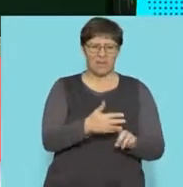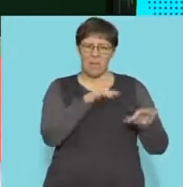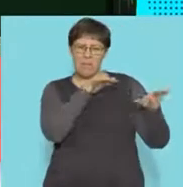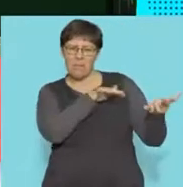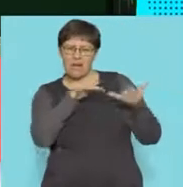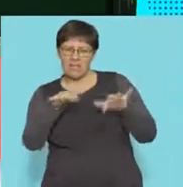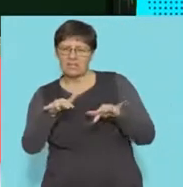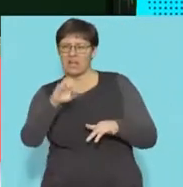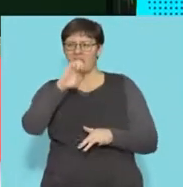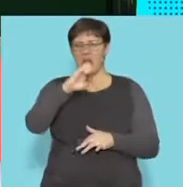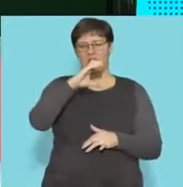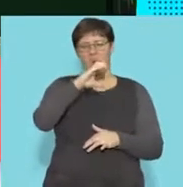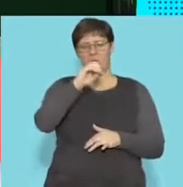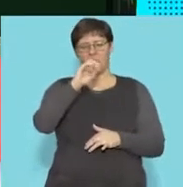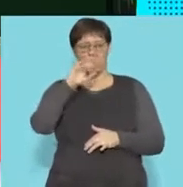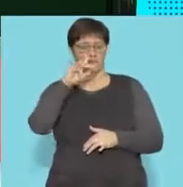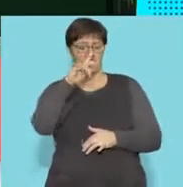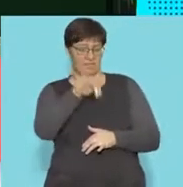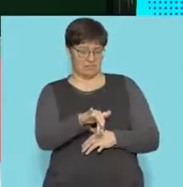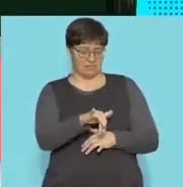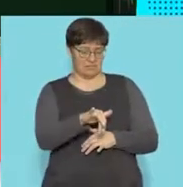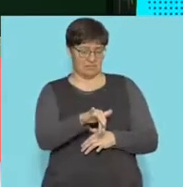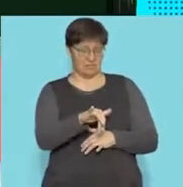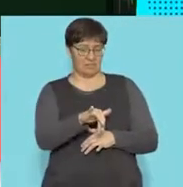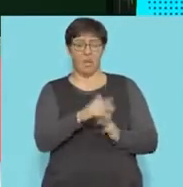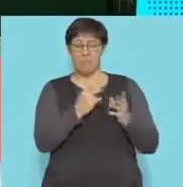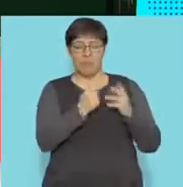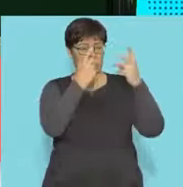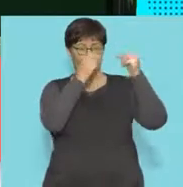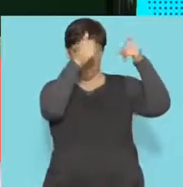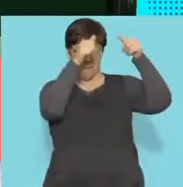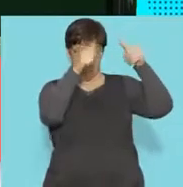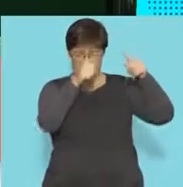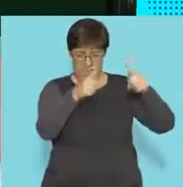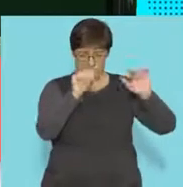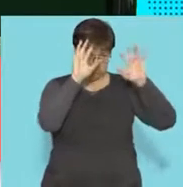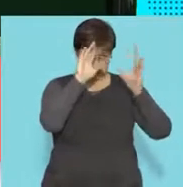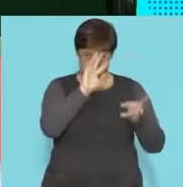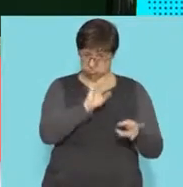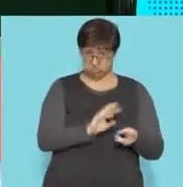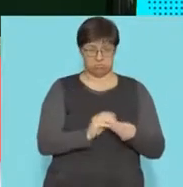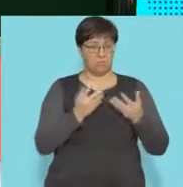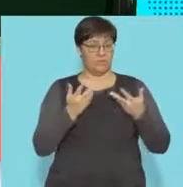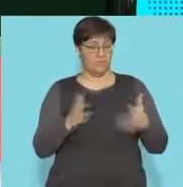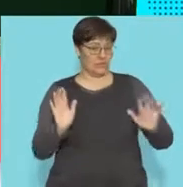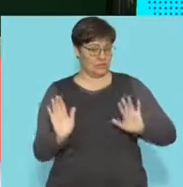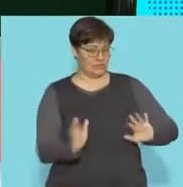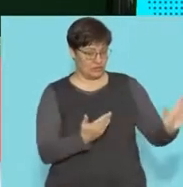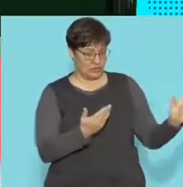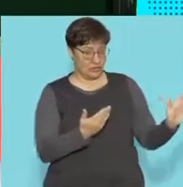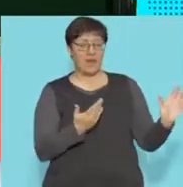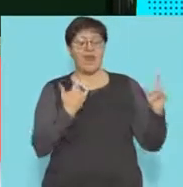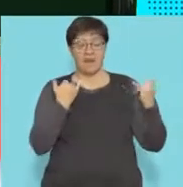population ecology. We've gone right through all of population ecology, and now